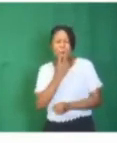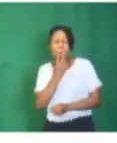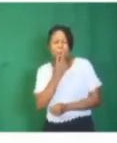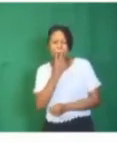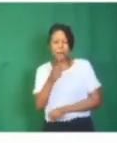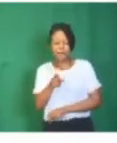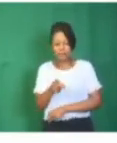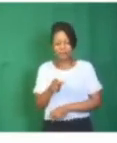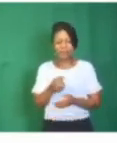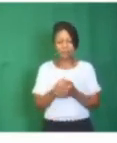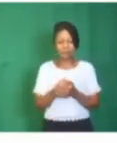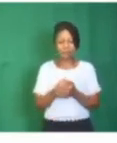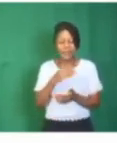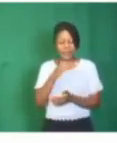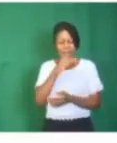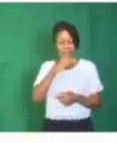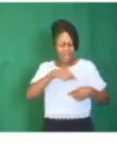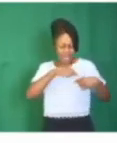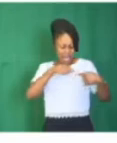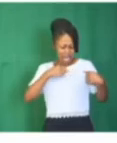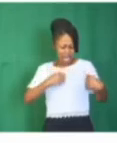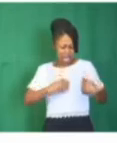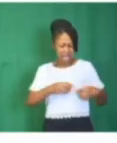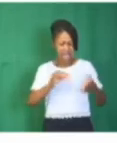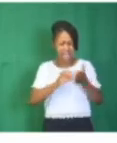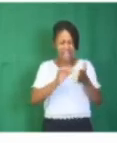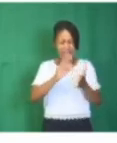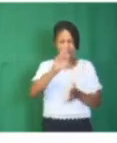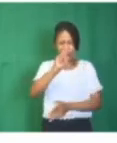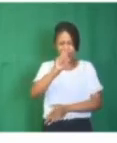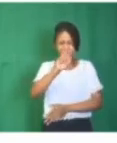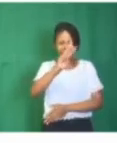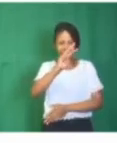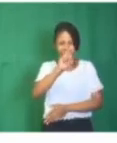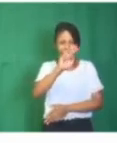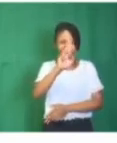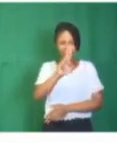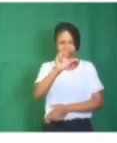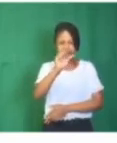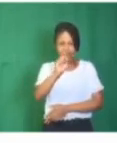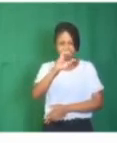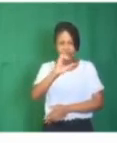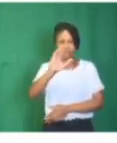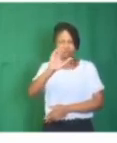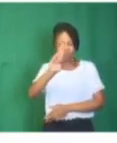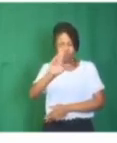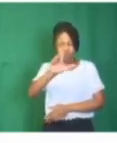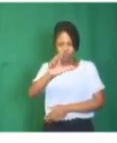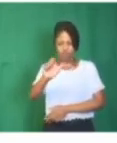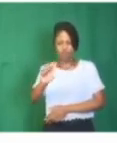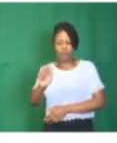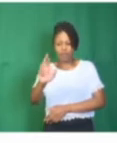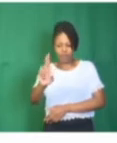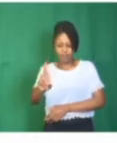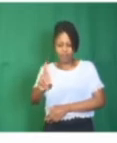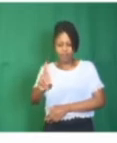a muscular organ, which is divided. I'm just